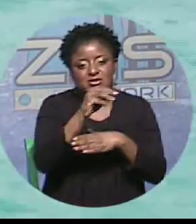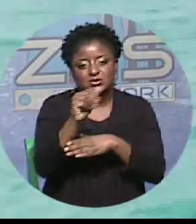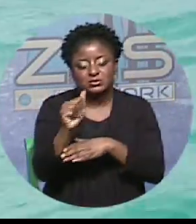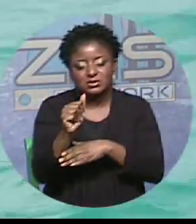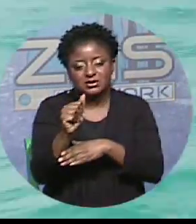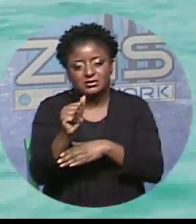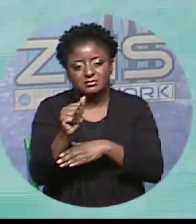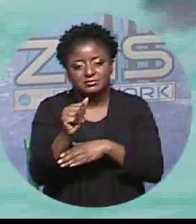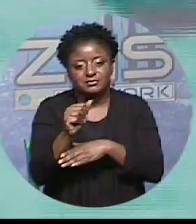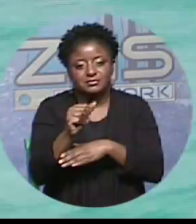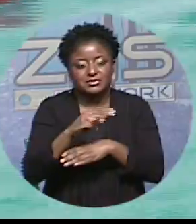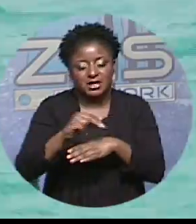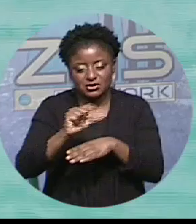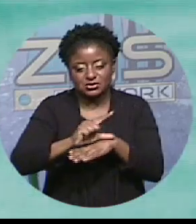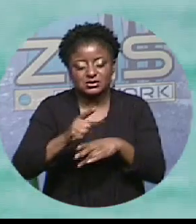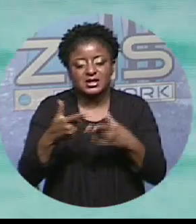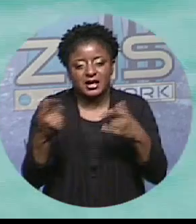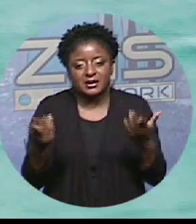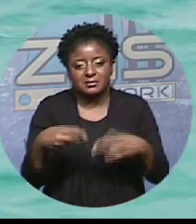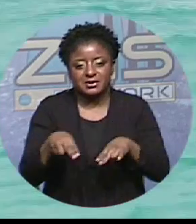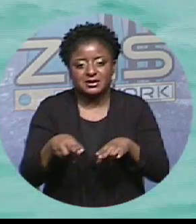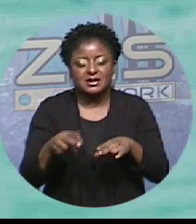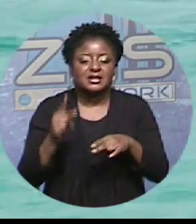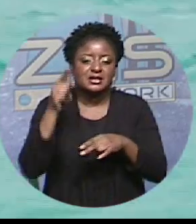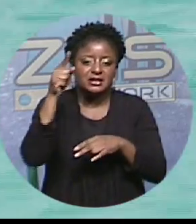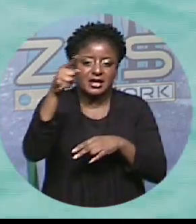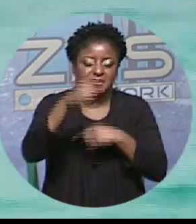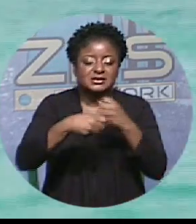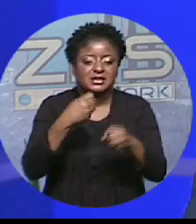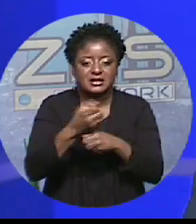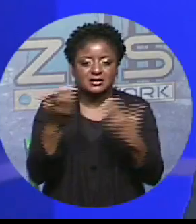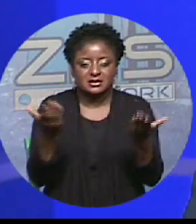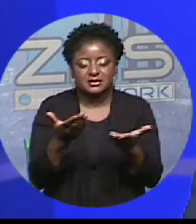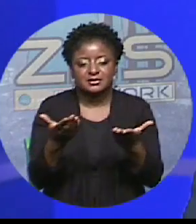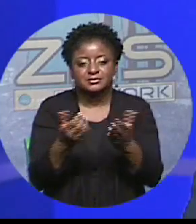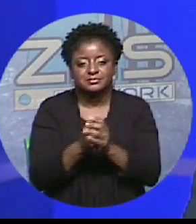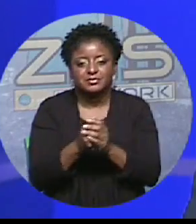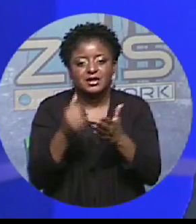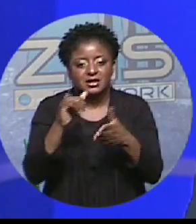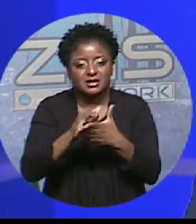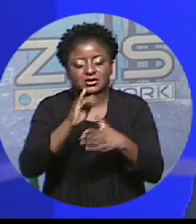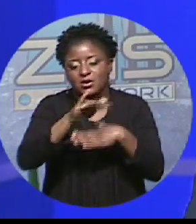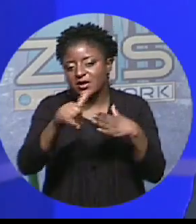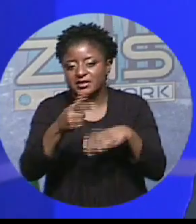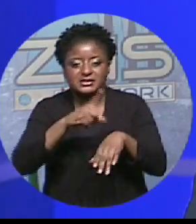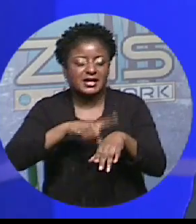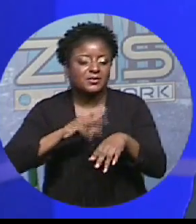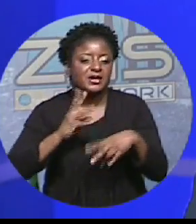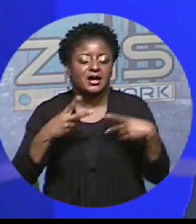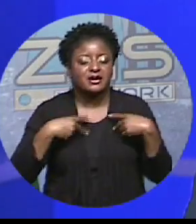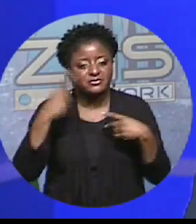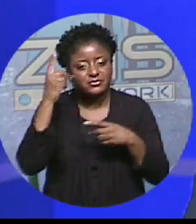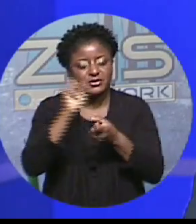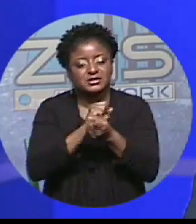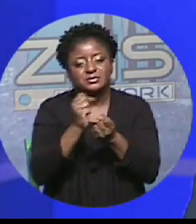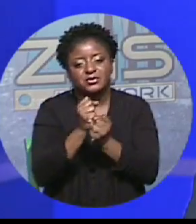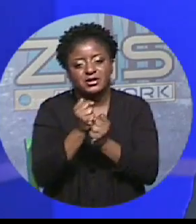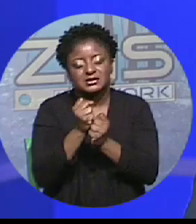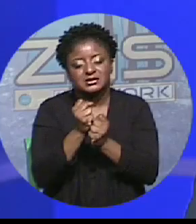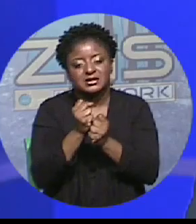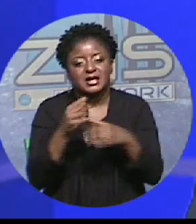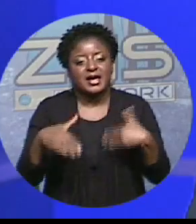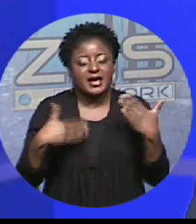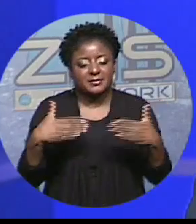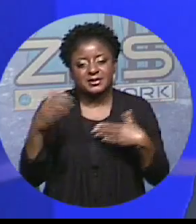year in the capital. Reporting for ZNS Total Sports, I am Julian Gibson. And that's all the time we have for sports. Once again, I'm Jared Higgs.